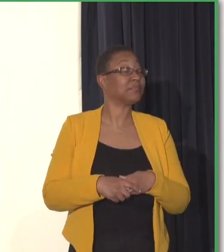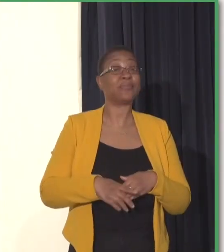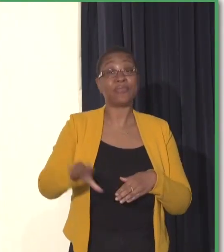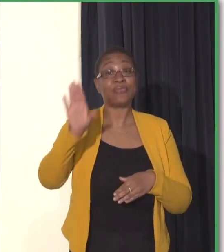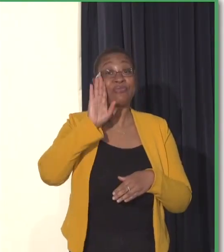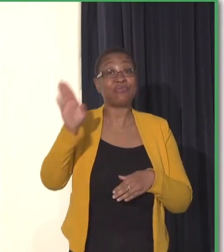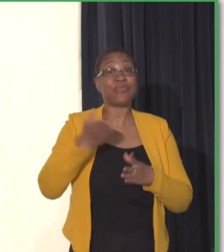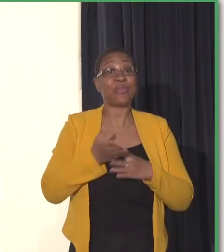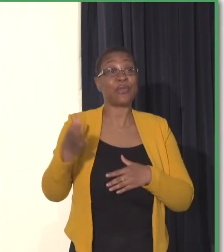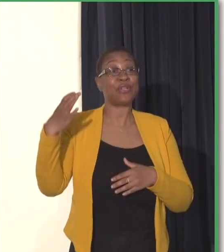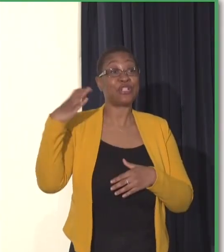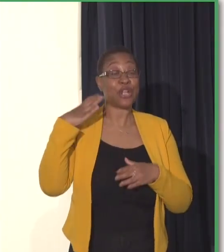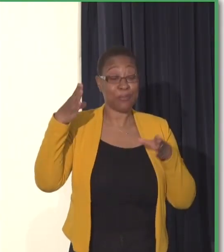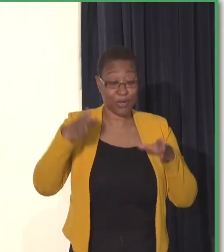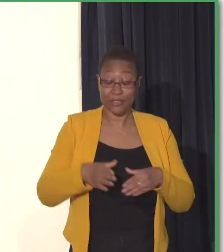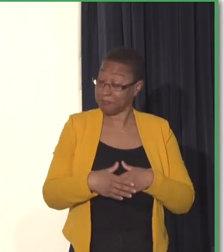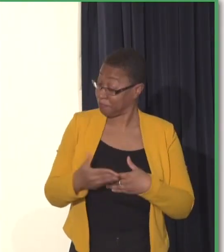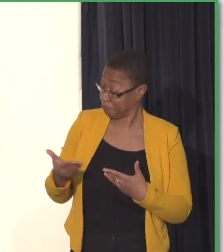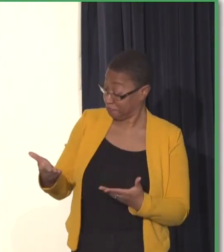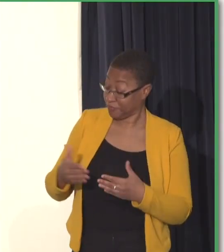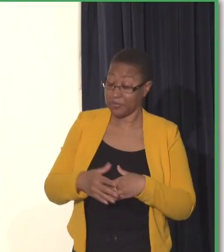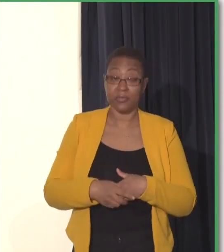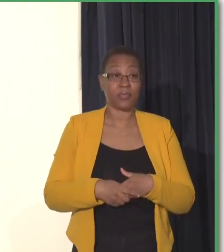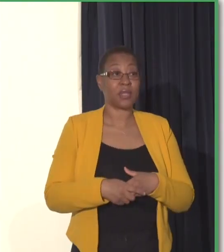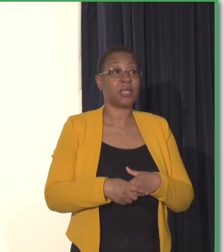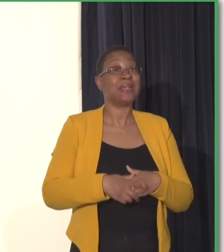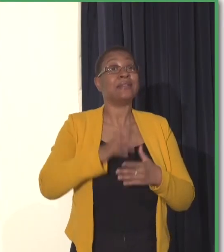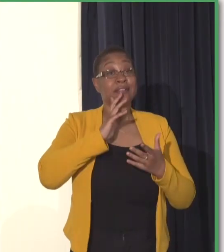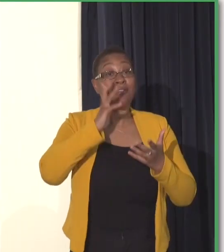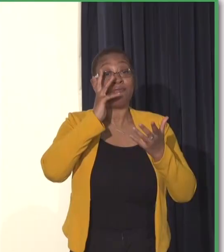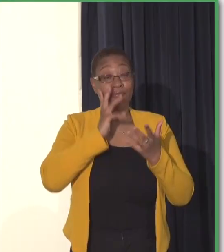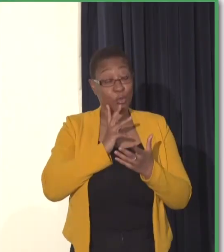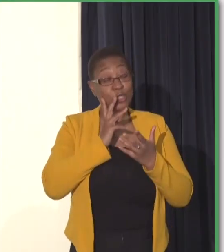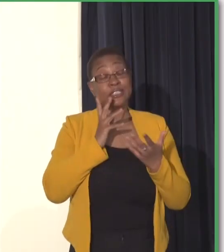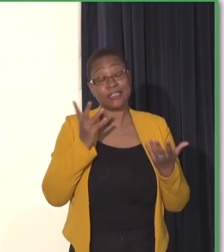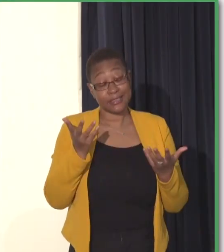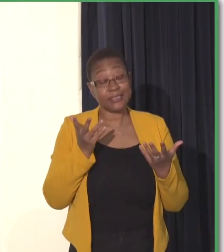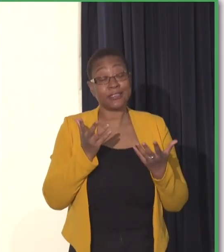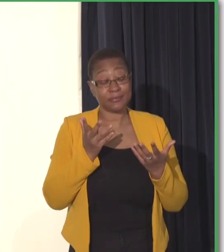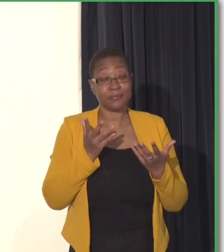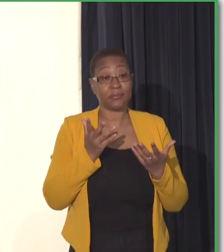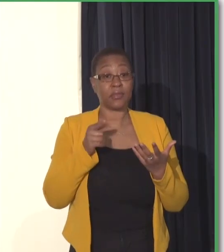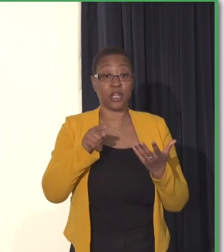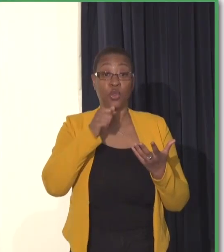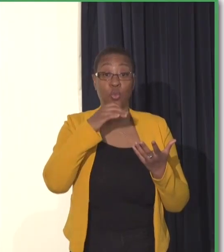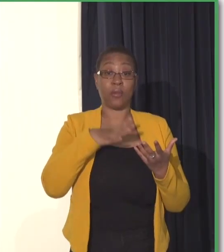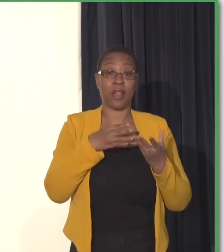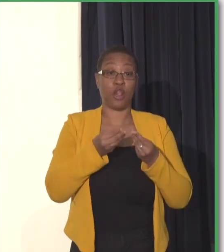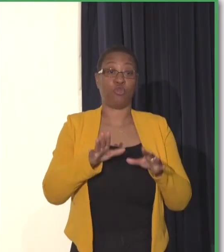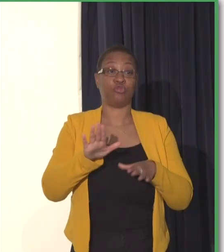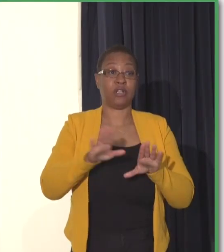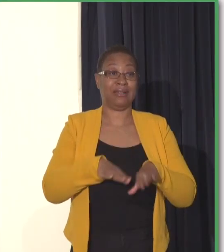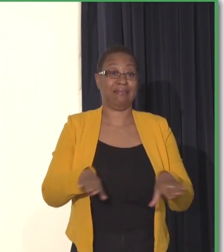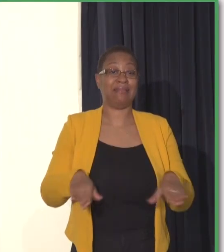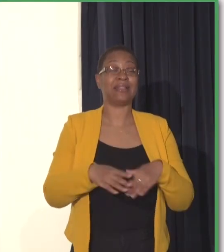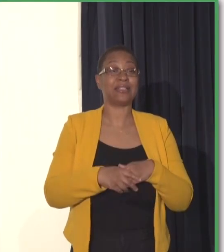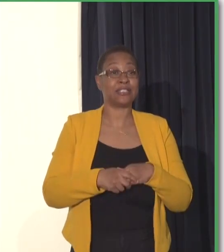Hello, through the chair. That you may be heard. It's very unfortunate that this woman had to lose her